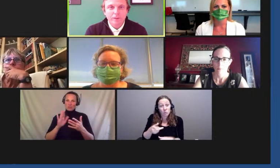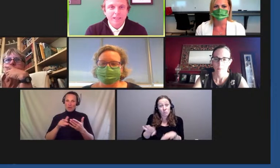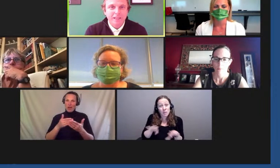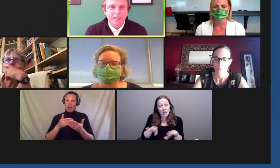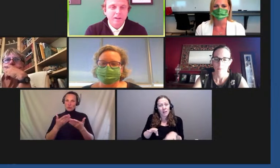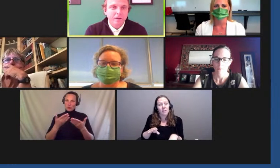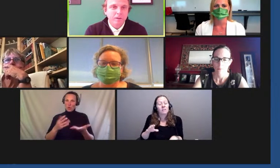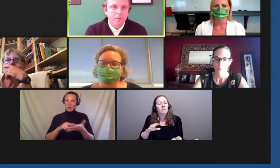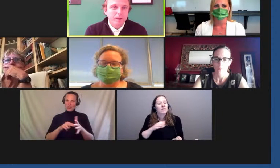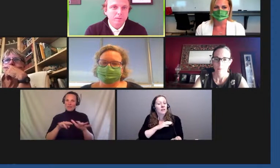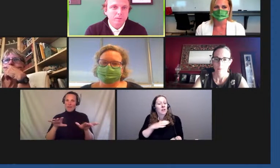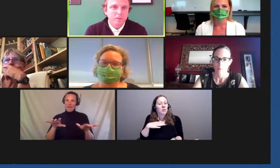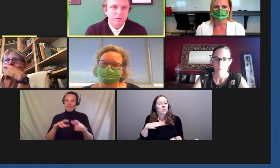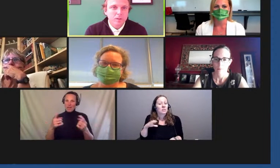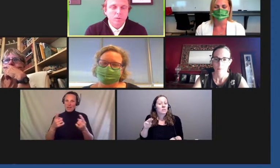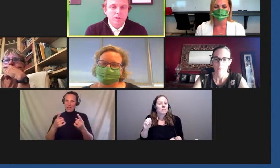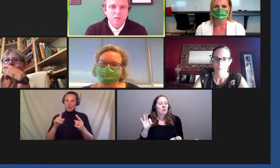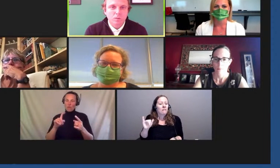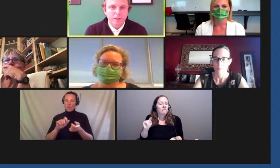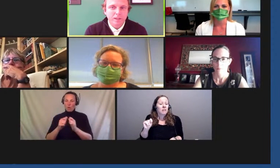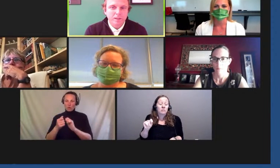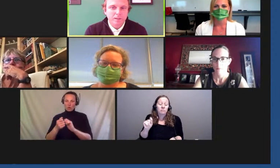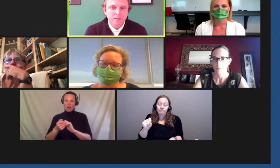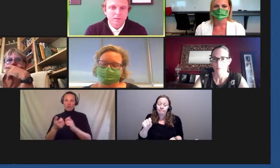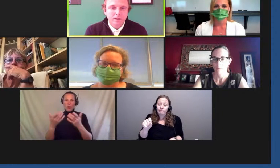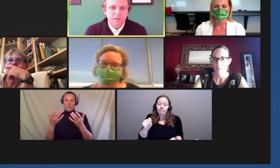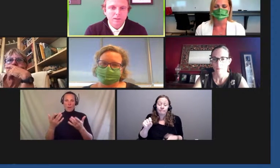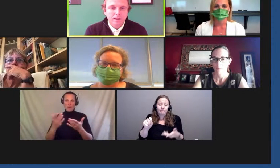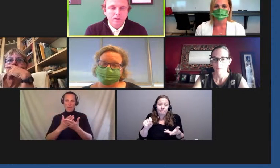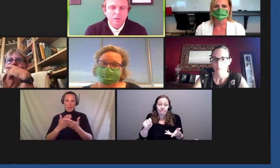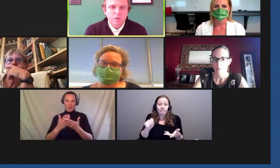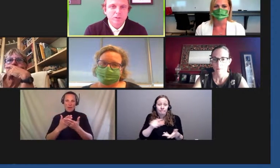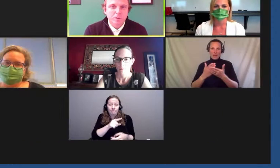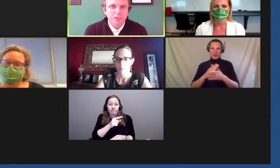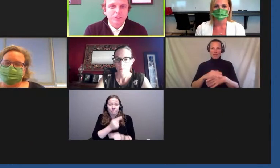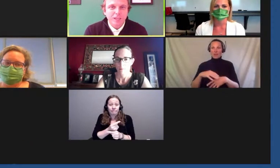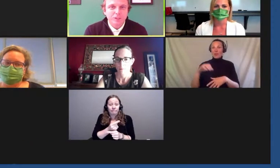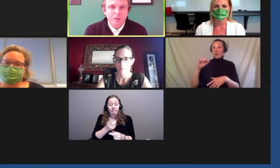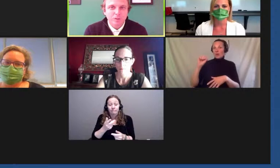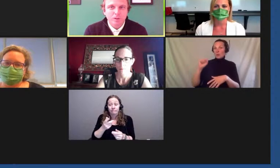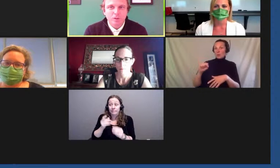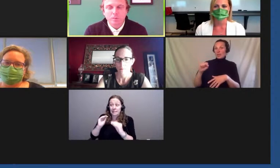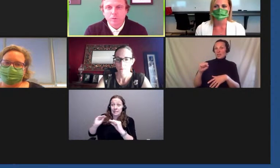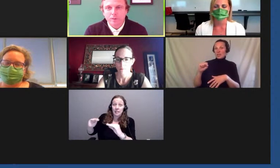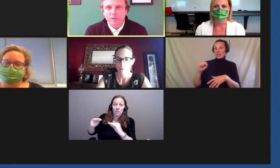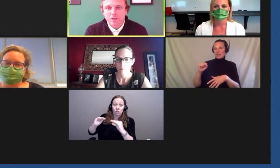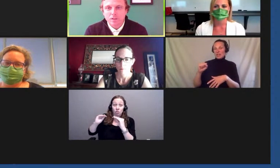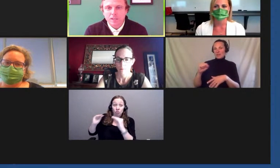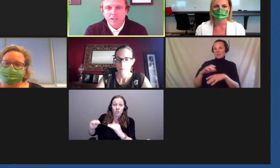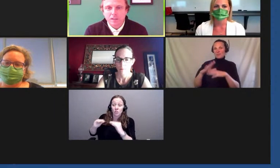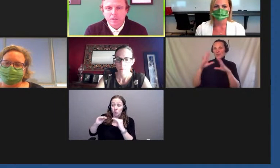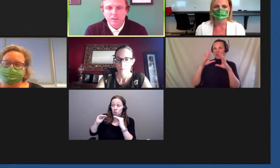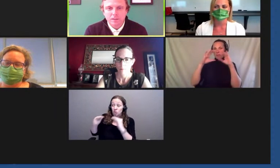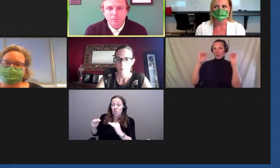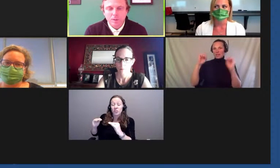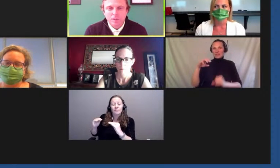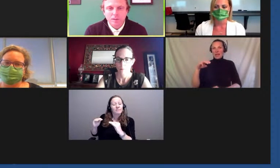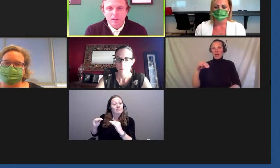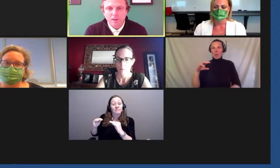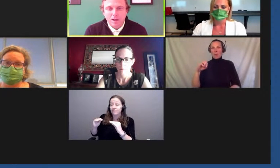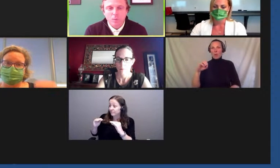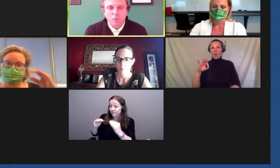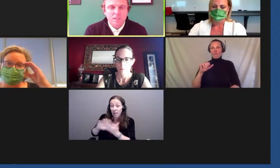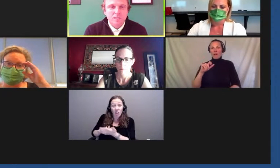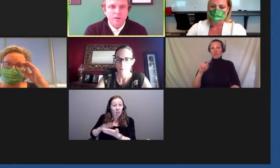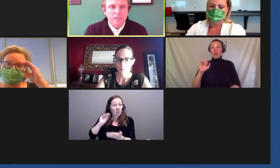We're definitely getting there. I mean, there's only so many. Yeah. There's only so much education you can do before you have to start taking maybe